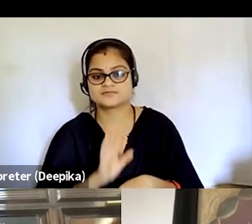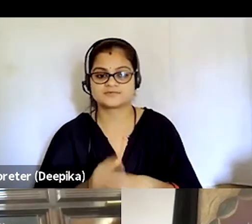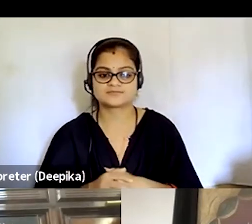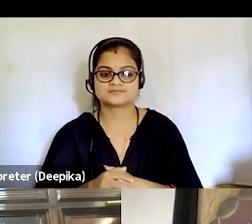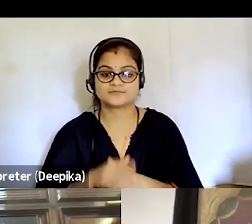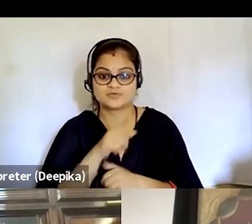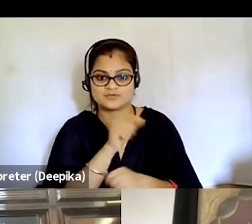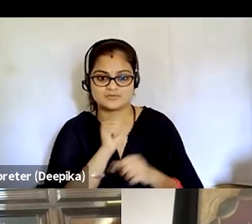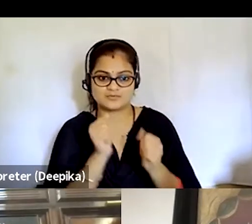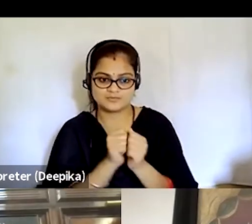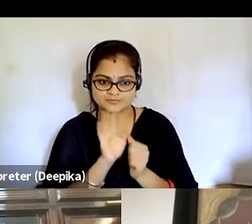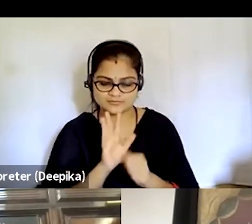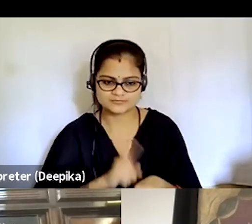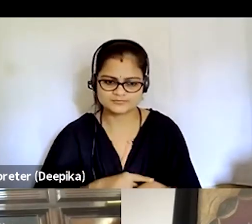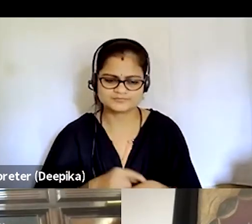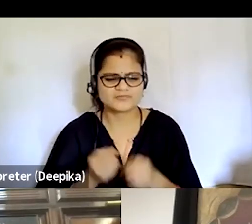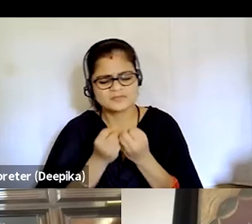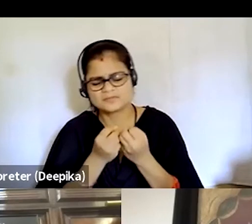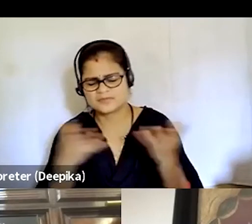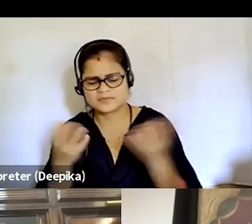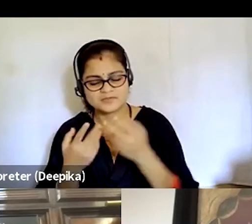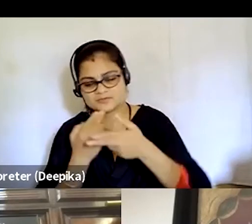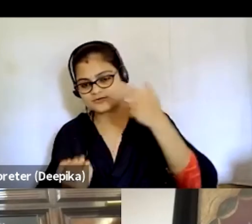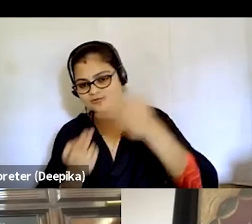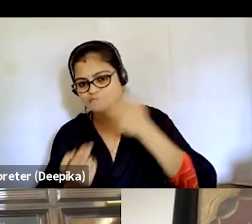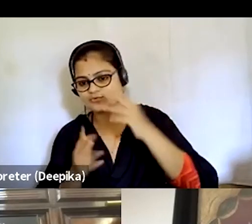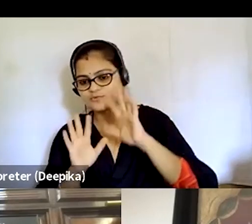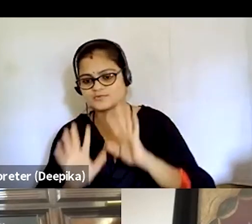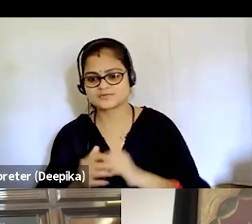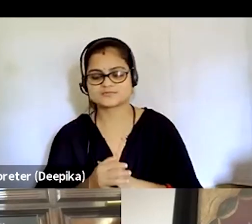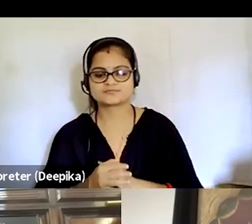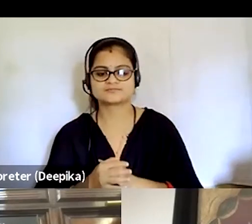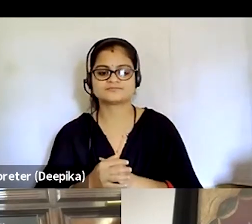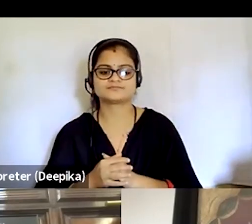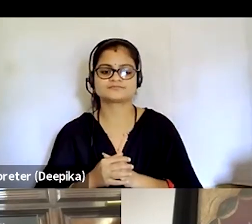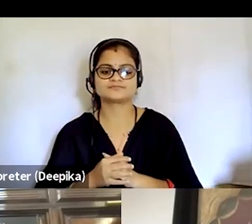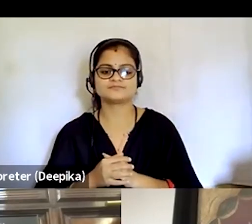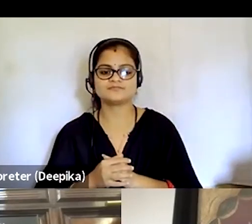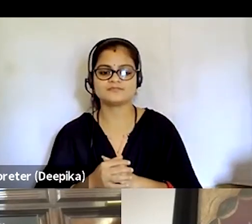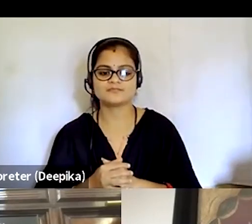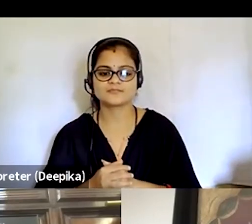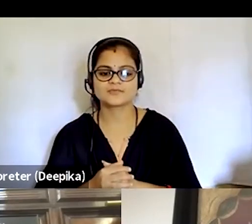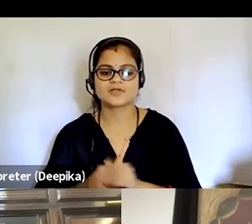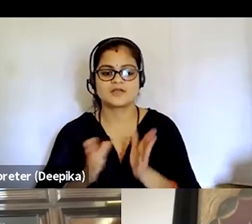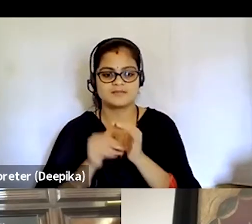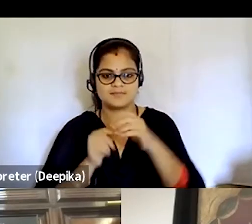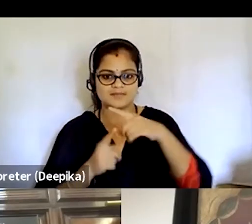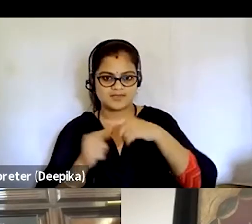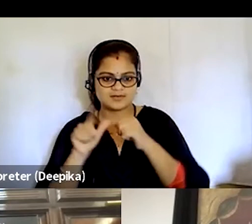him. So many stories. I mean, Iron Maiden were great. Metallica was great.